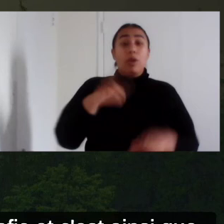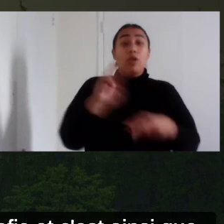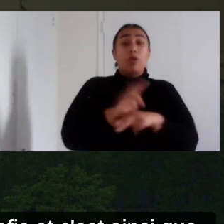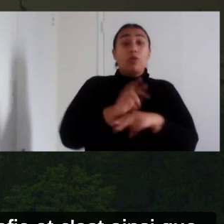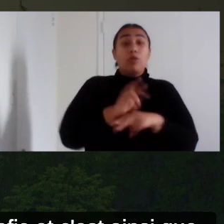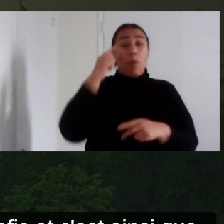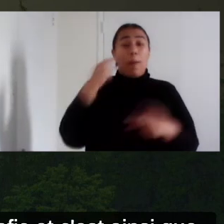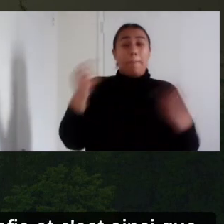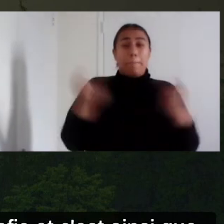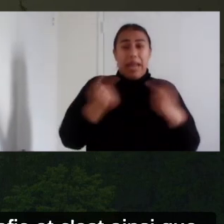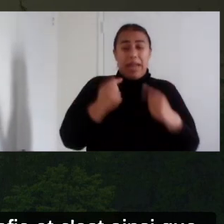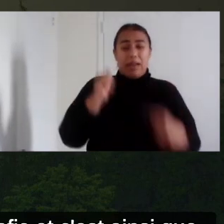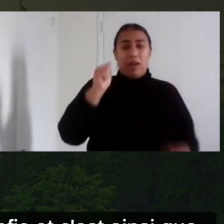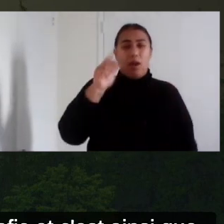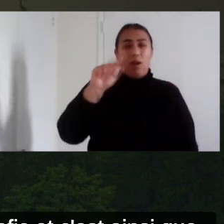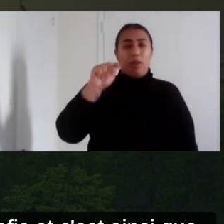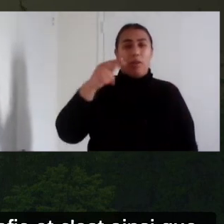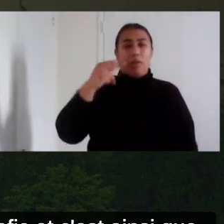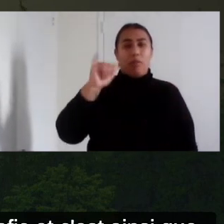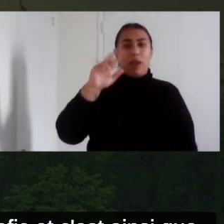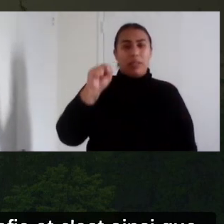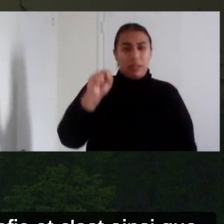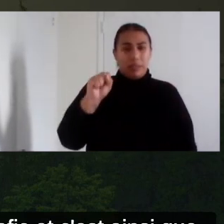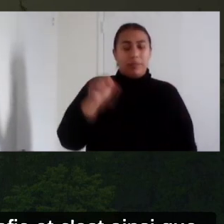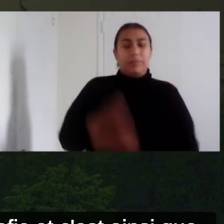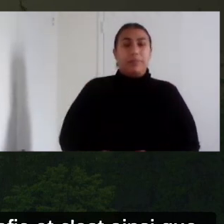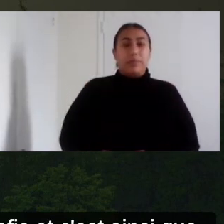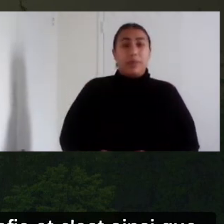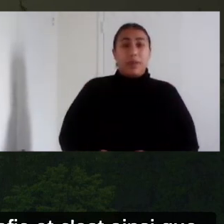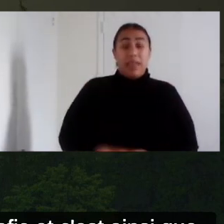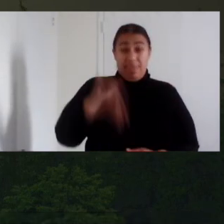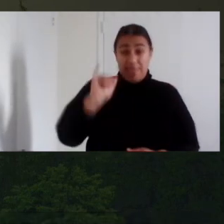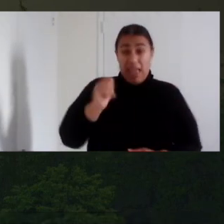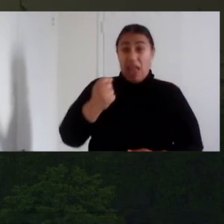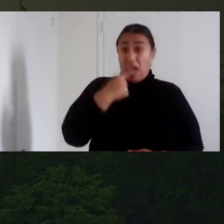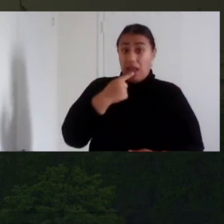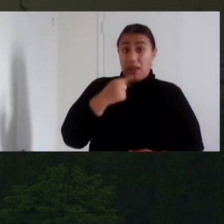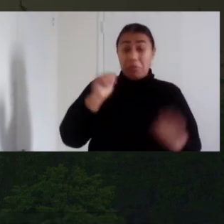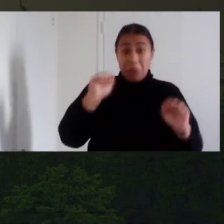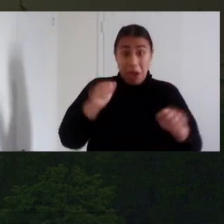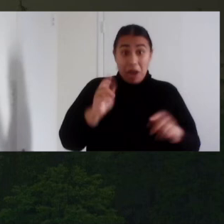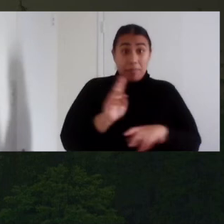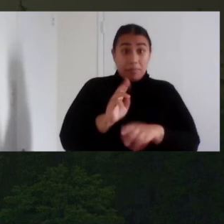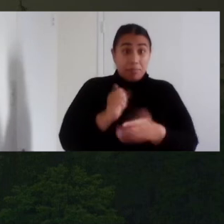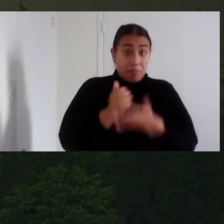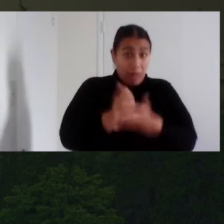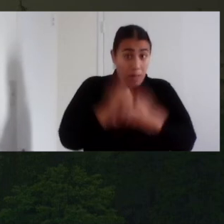use the same pathway, it could cause some traffic, and that's how medications can interact, but in this particular case, they do not. Good